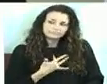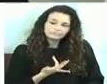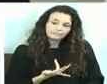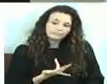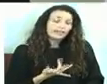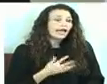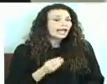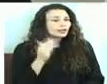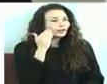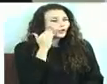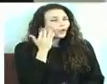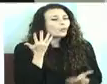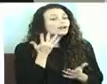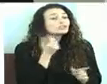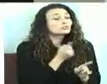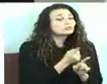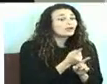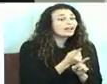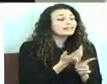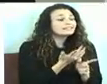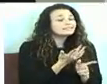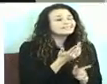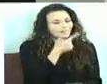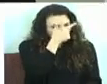And know it's right